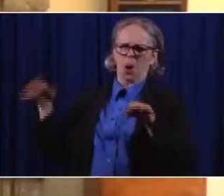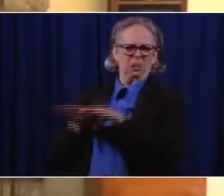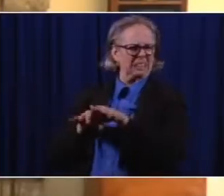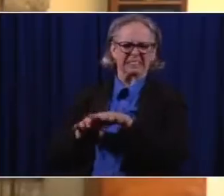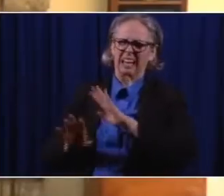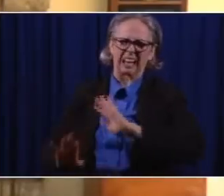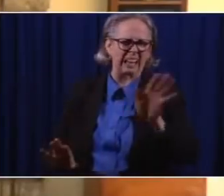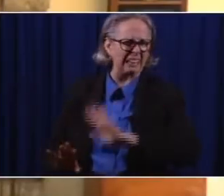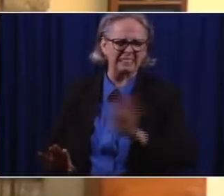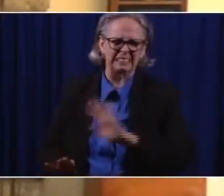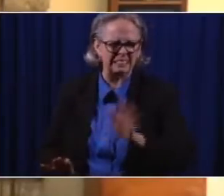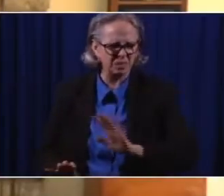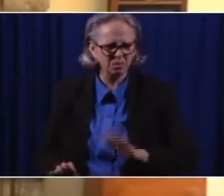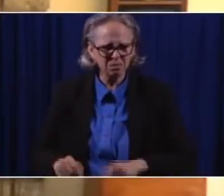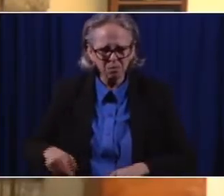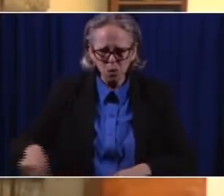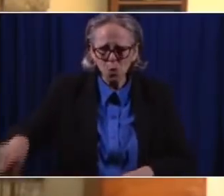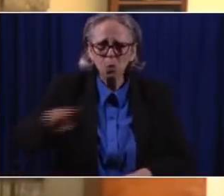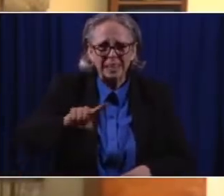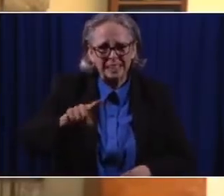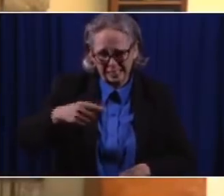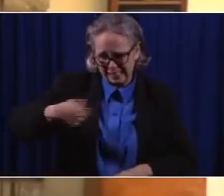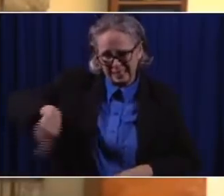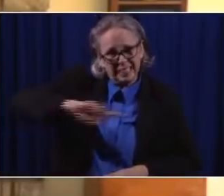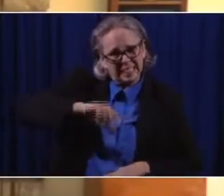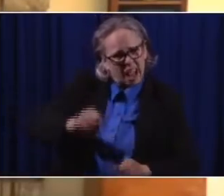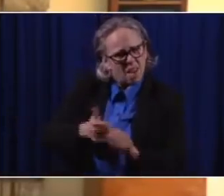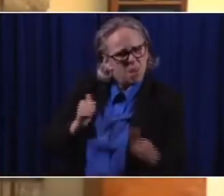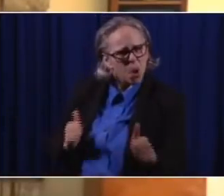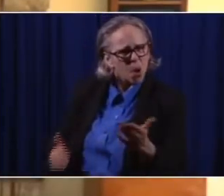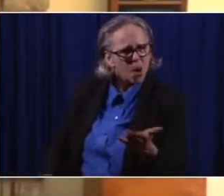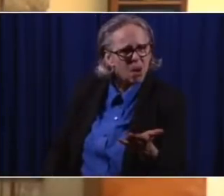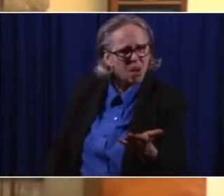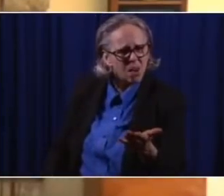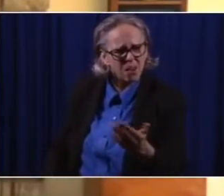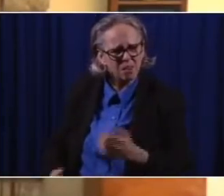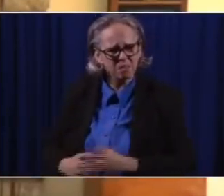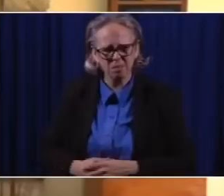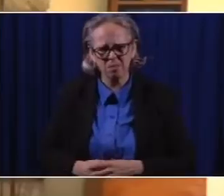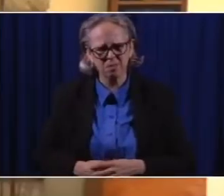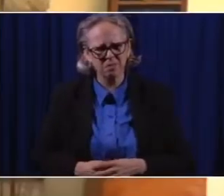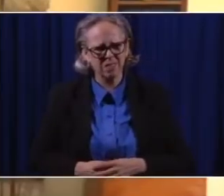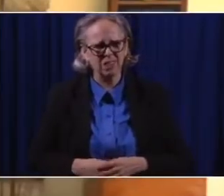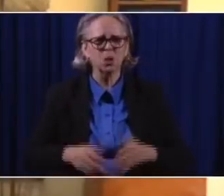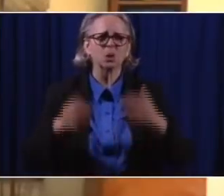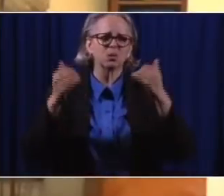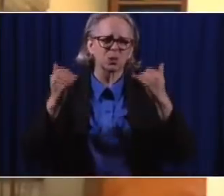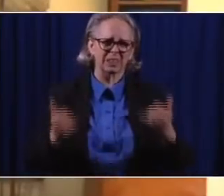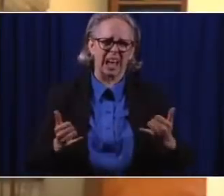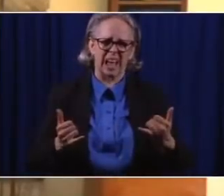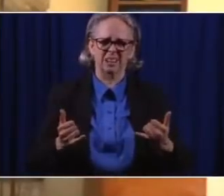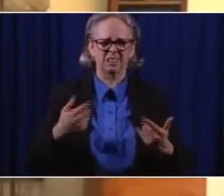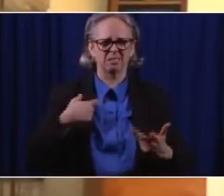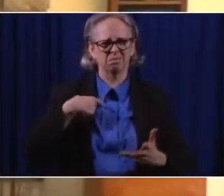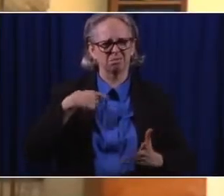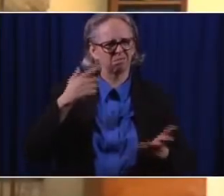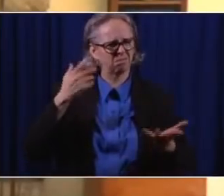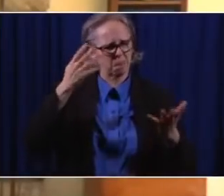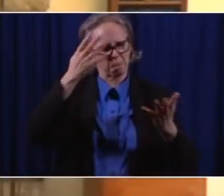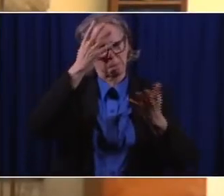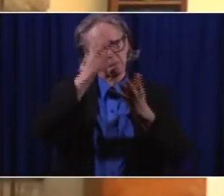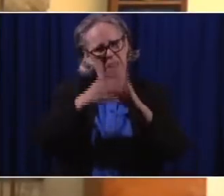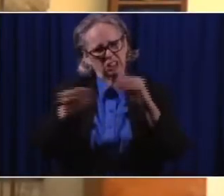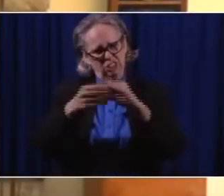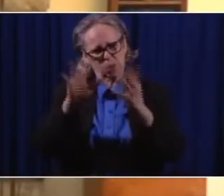to avoid that. So I guess if there's one message from today, I would like to leave with everyone, we have it within our own power